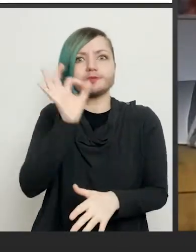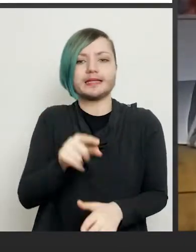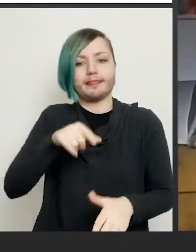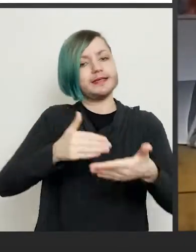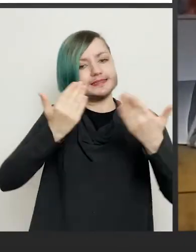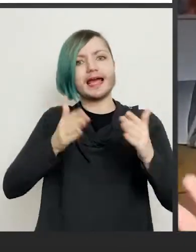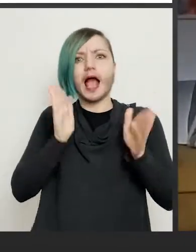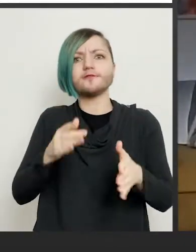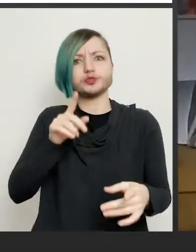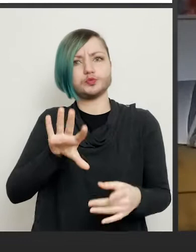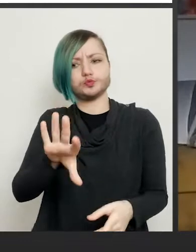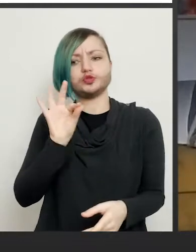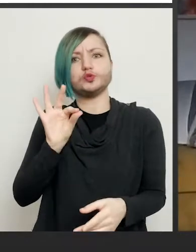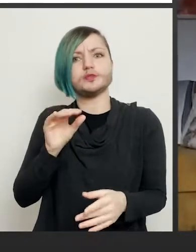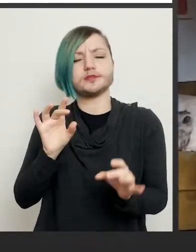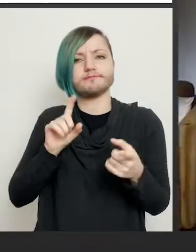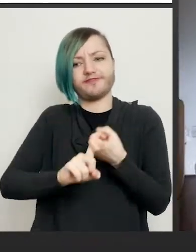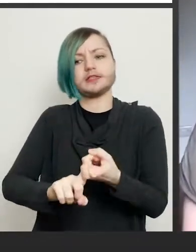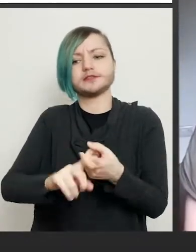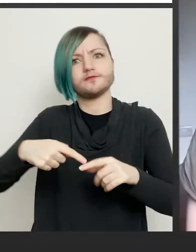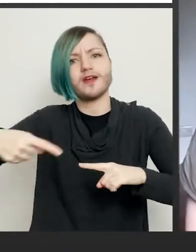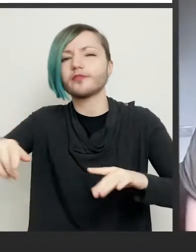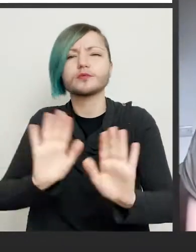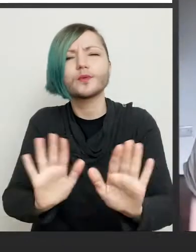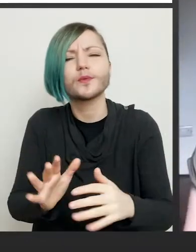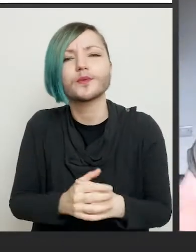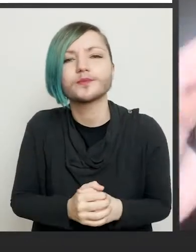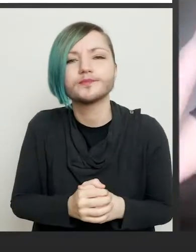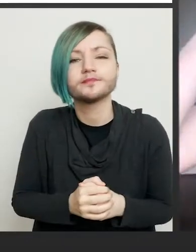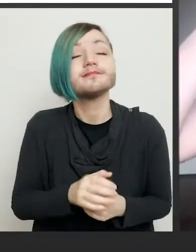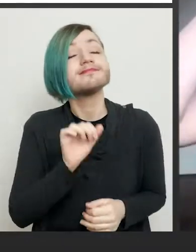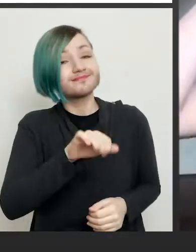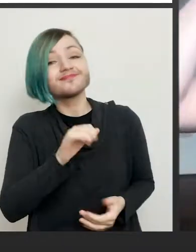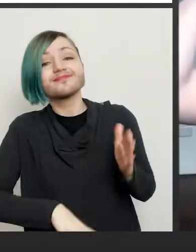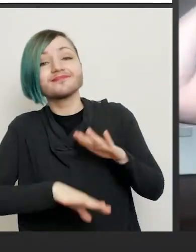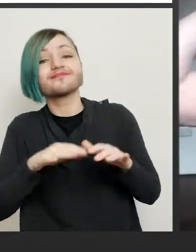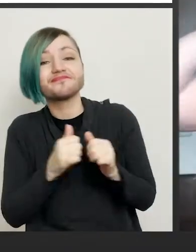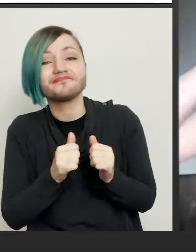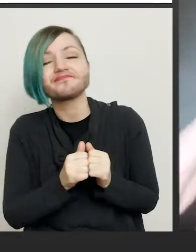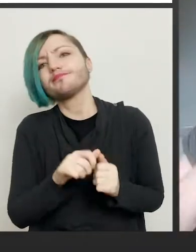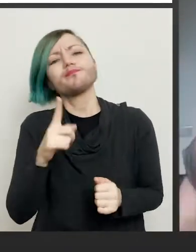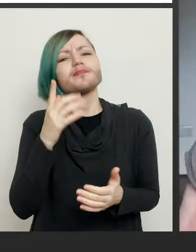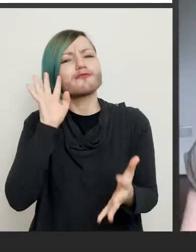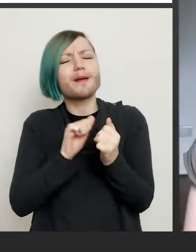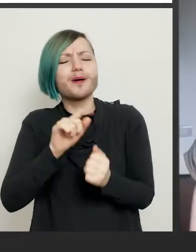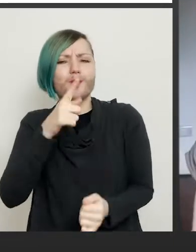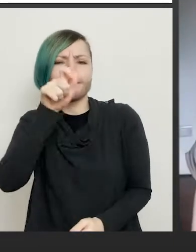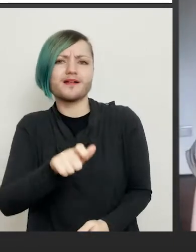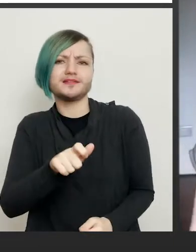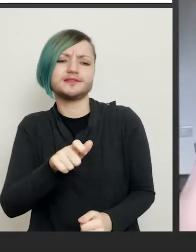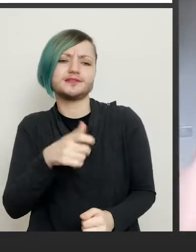This is going to happen, and it's never going to change. Yeah, I totally agree. I remember one particular person in the service quite